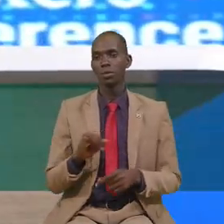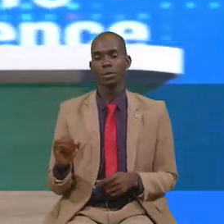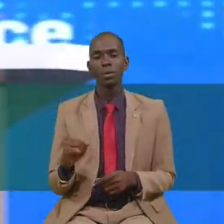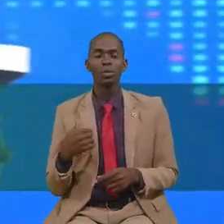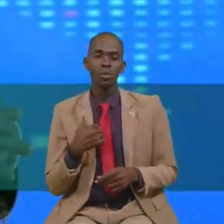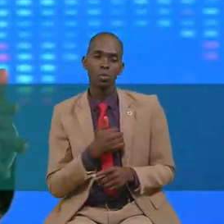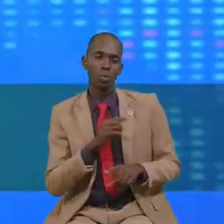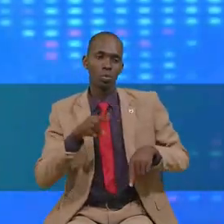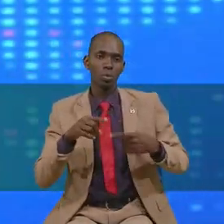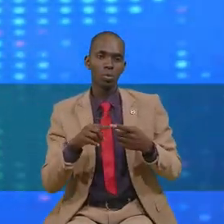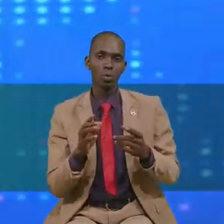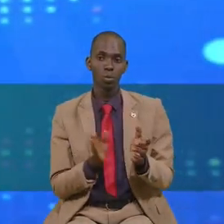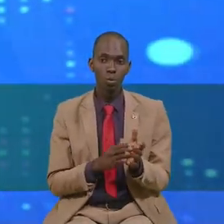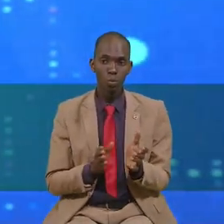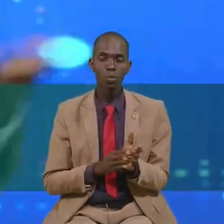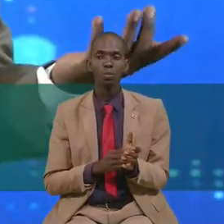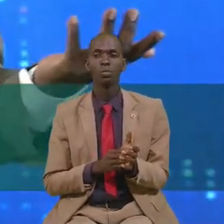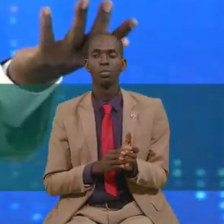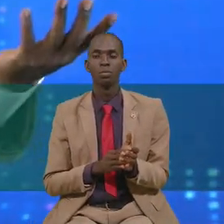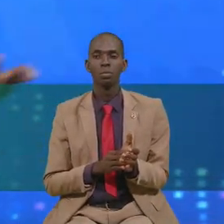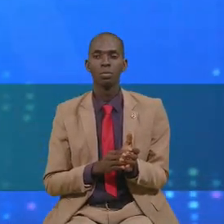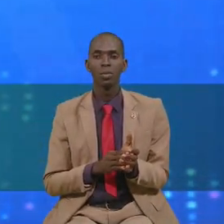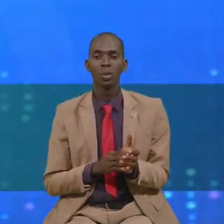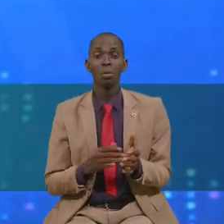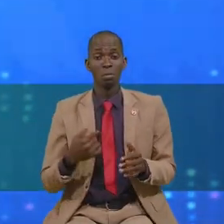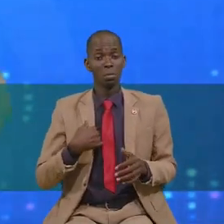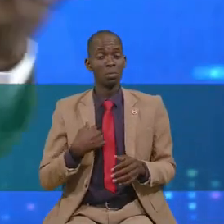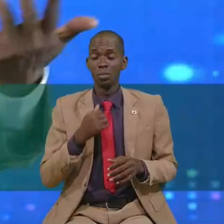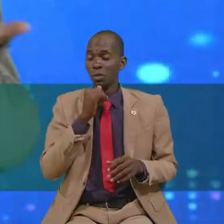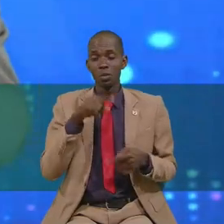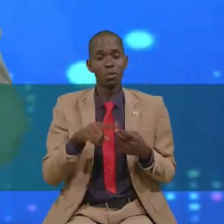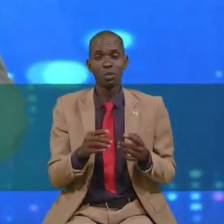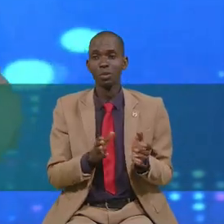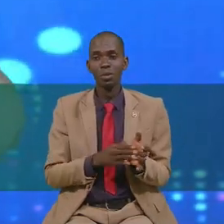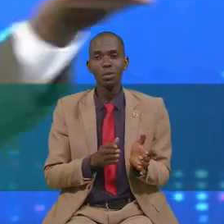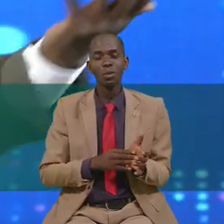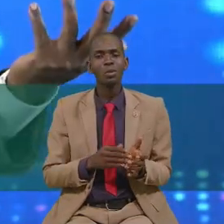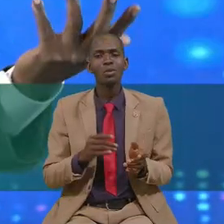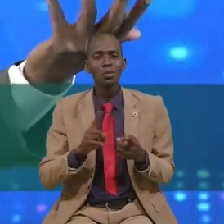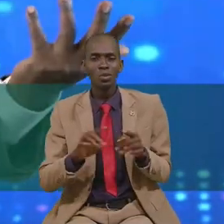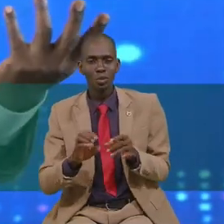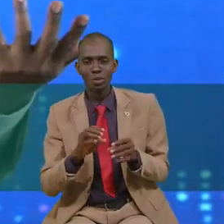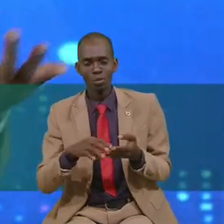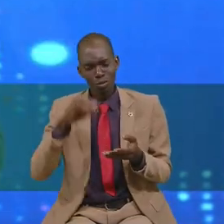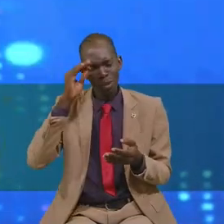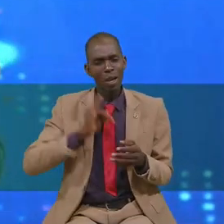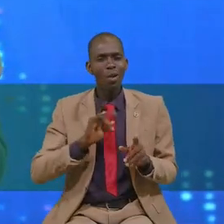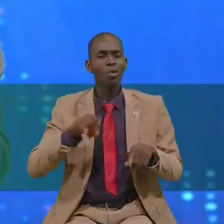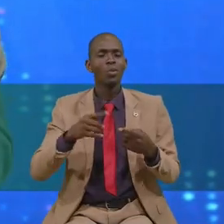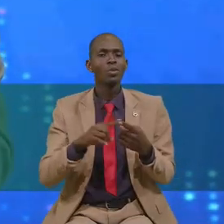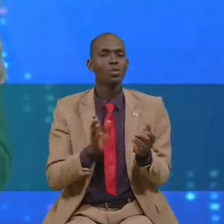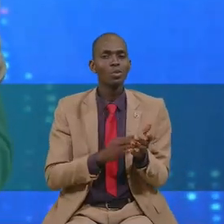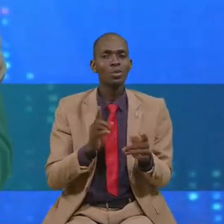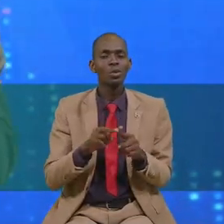school. That's what they supposed. But I didn't go to school. I just wanted to, you know, enjoy myself, climb